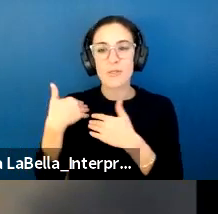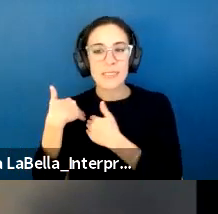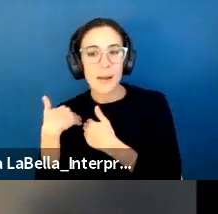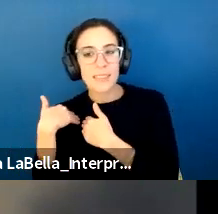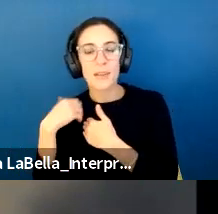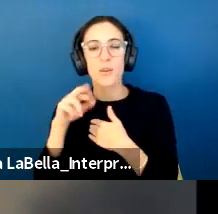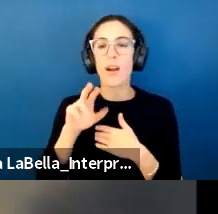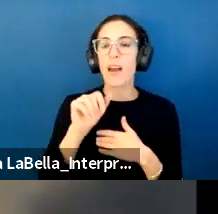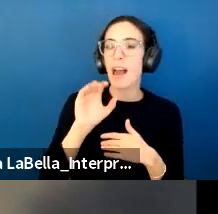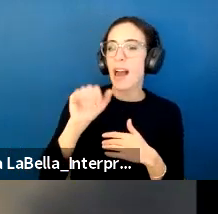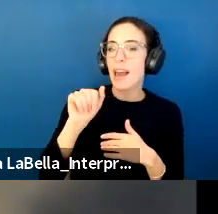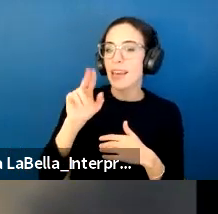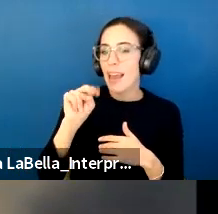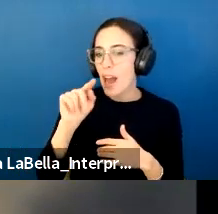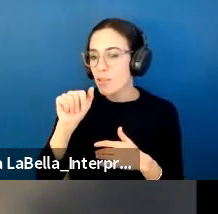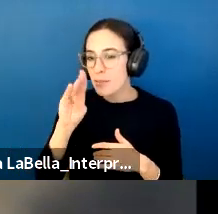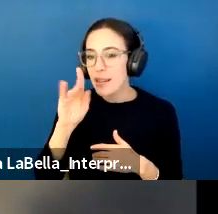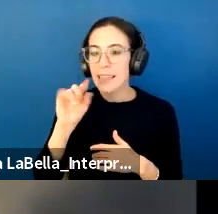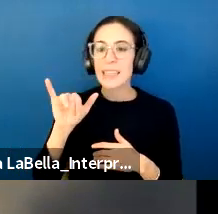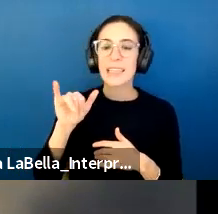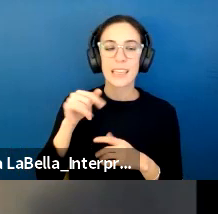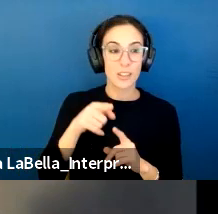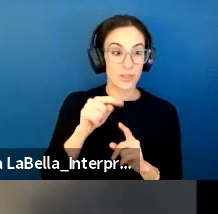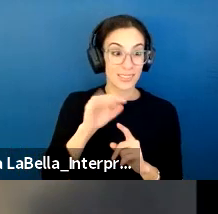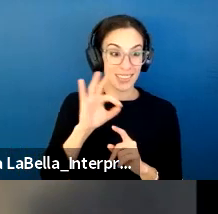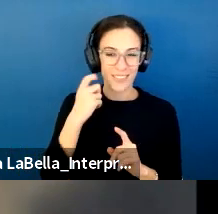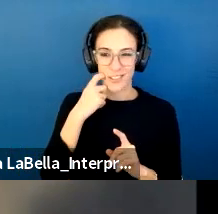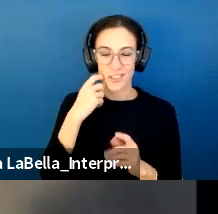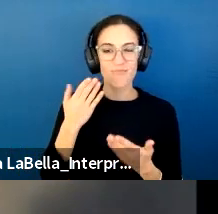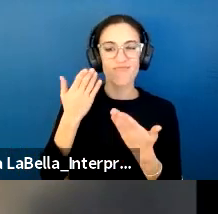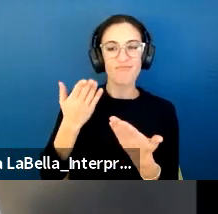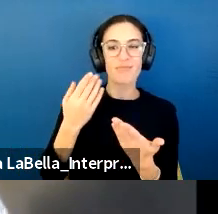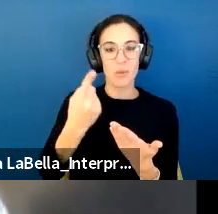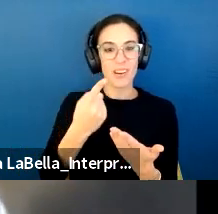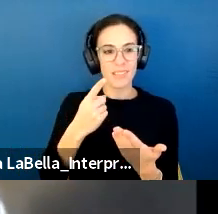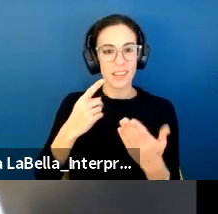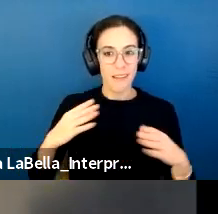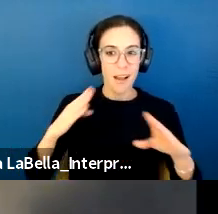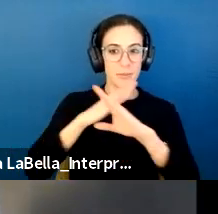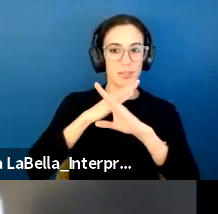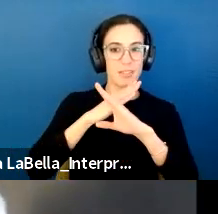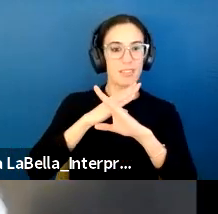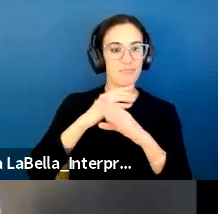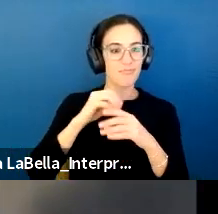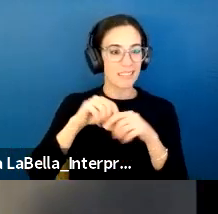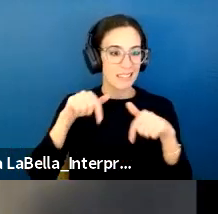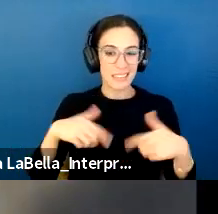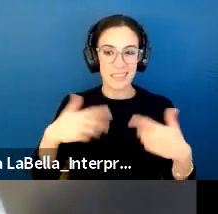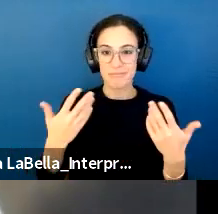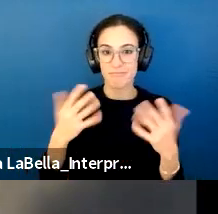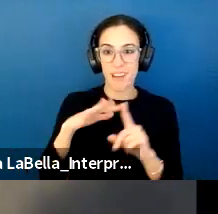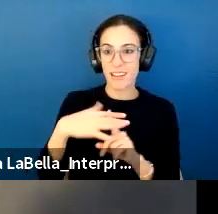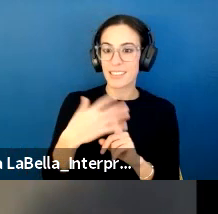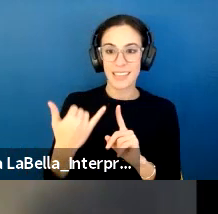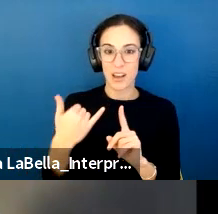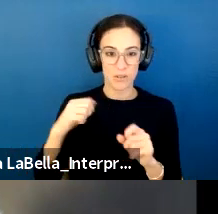accountability. And you just raised, Tiff, one of the sort of obstacles in this context that we're in now, the pandemic, and this sort of narrow